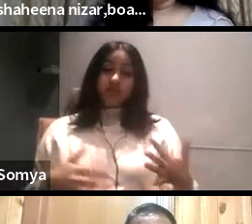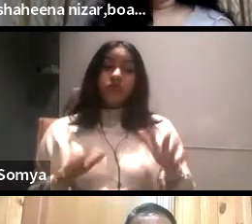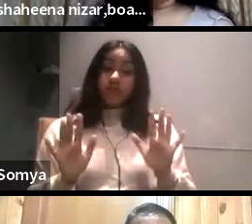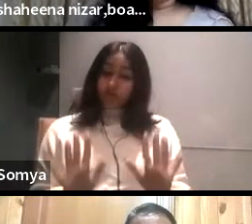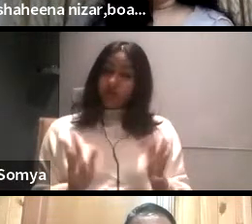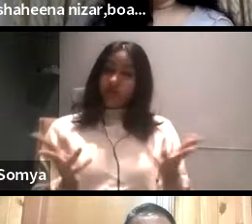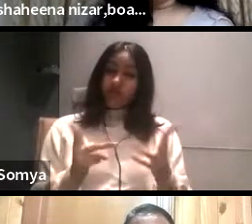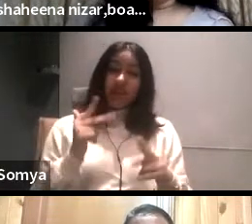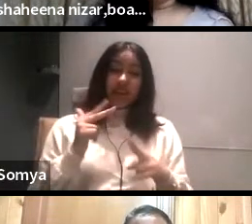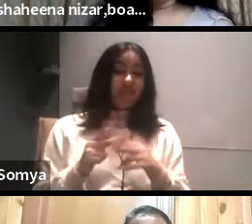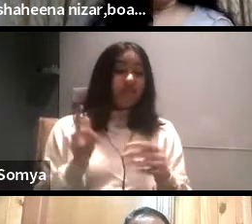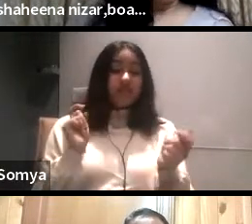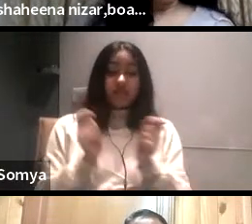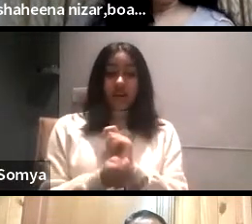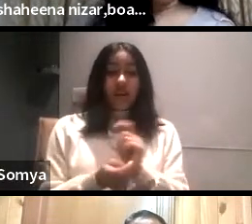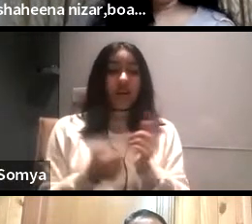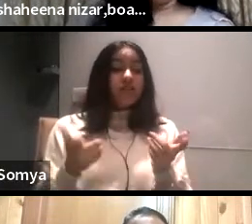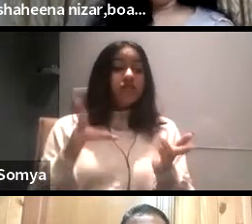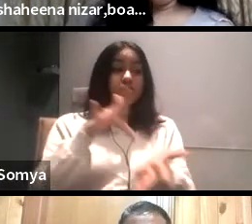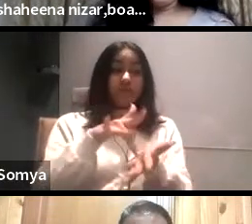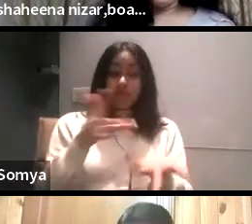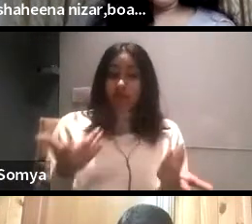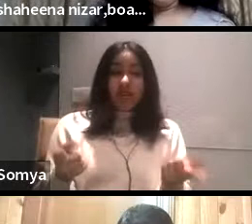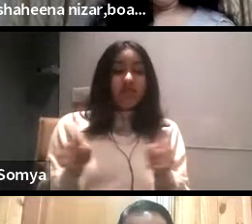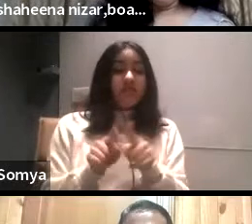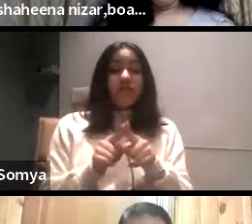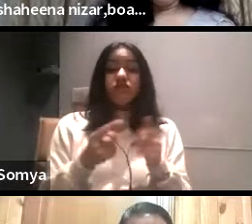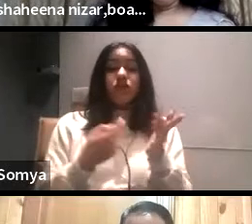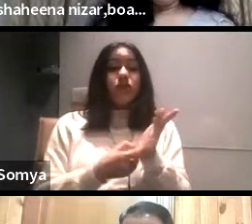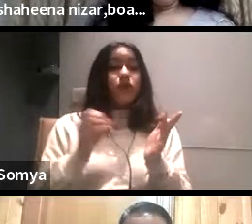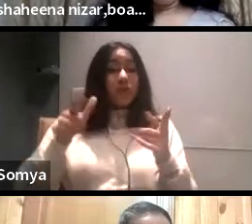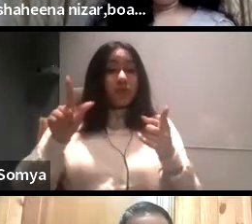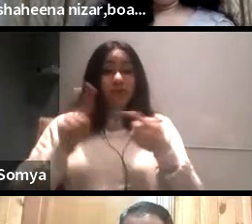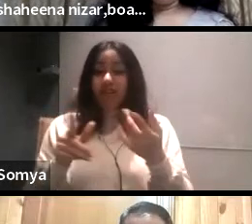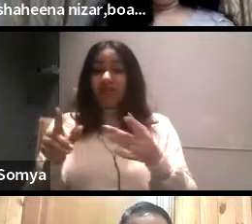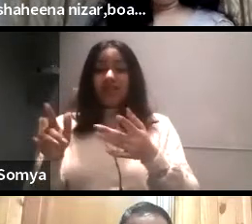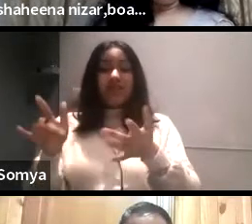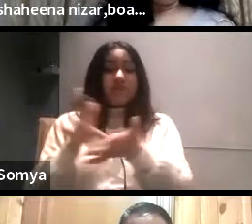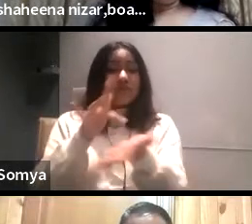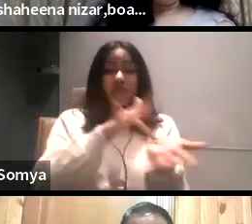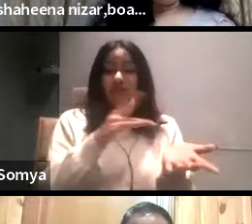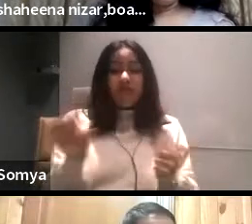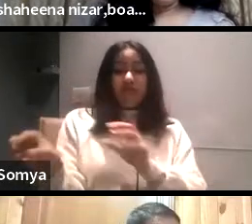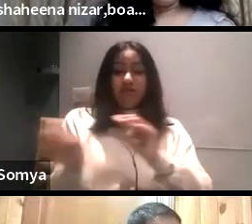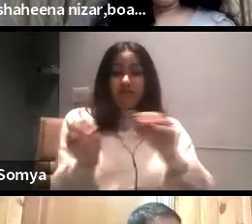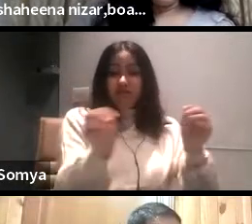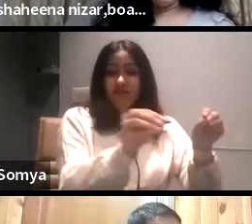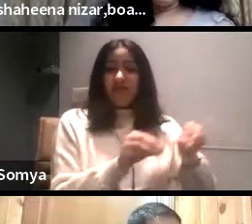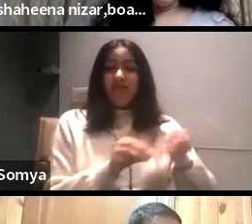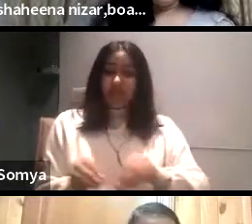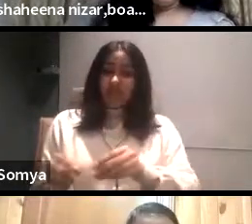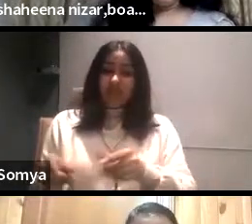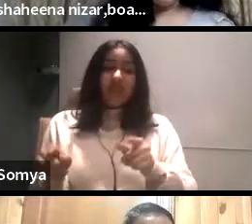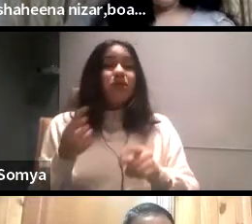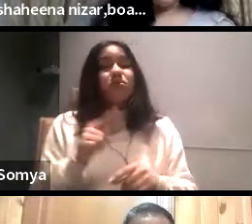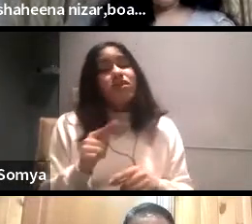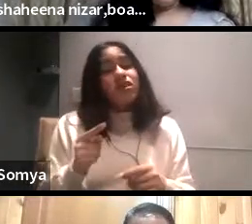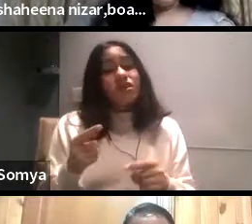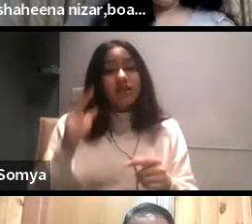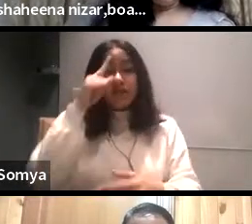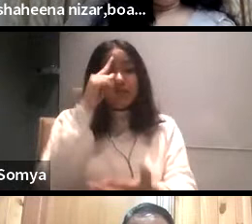of changing their locations, changing the rules a little bit here and there, because we believe it's all about how